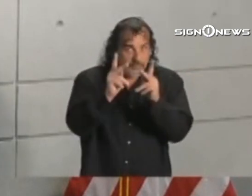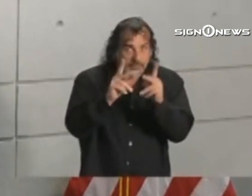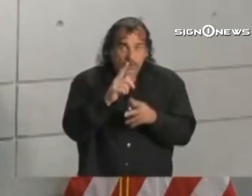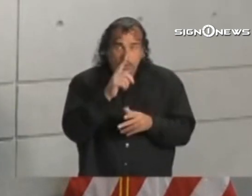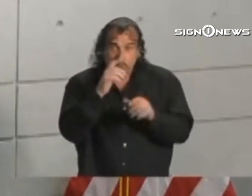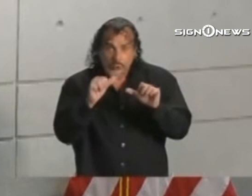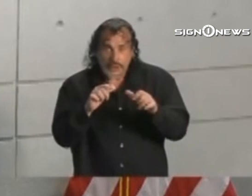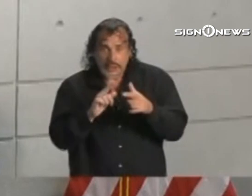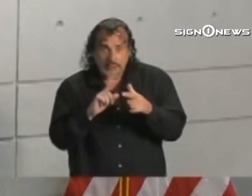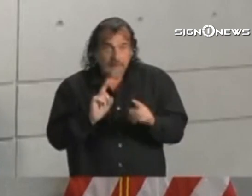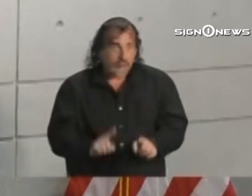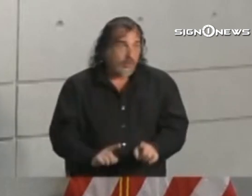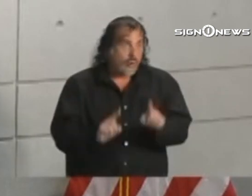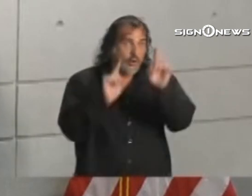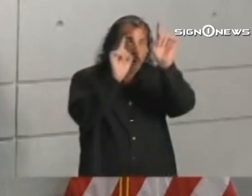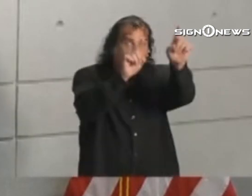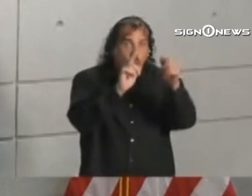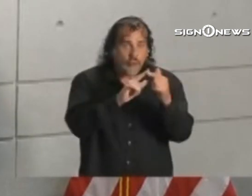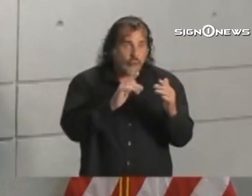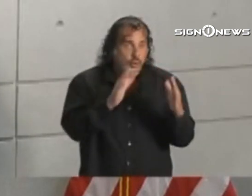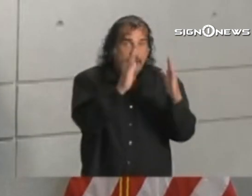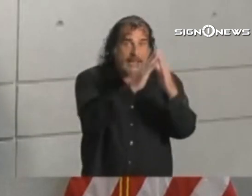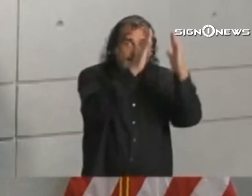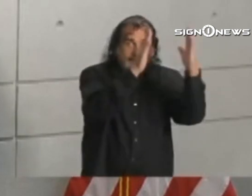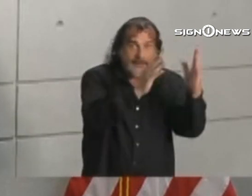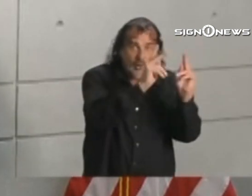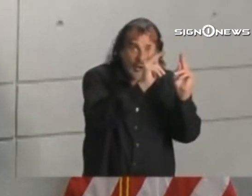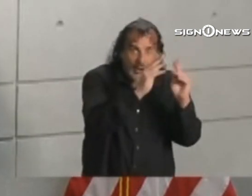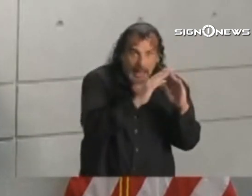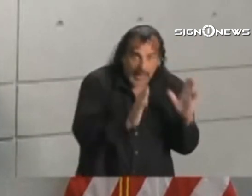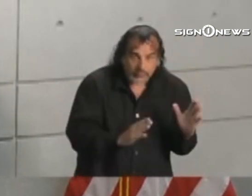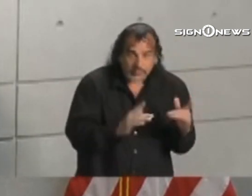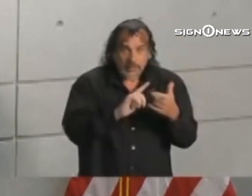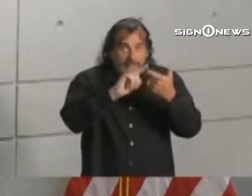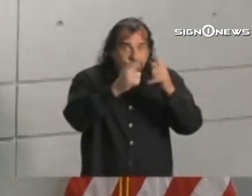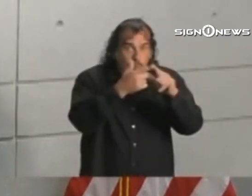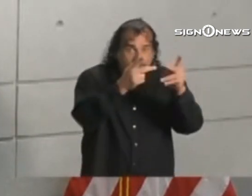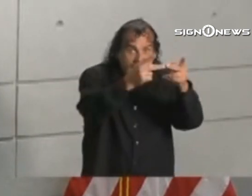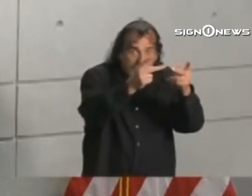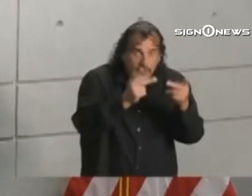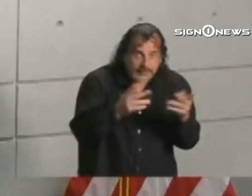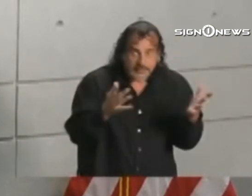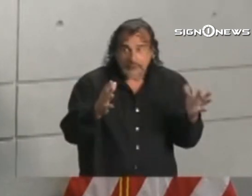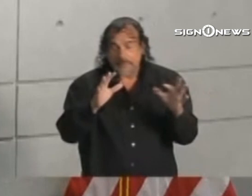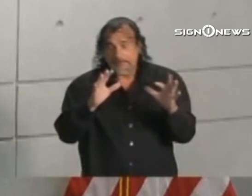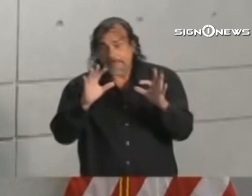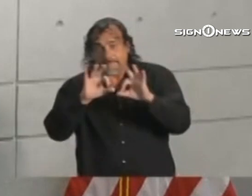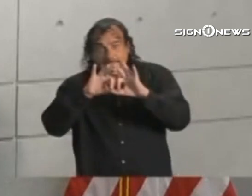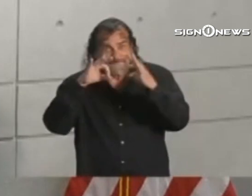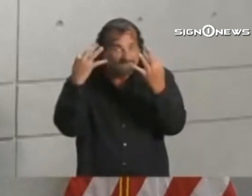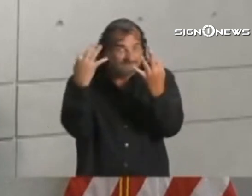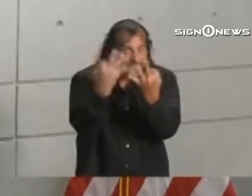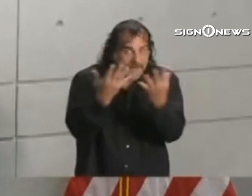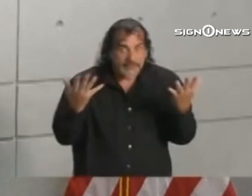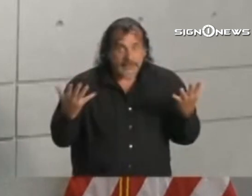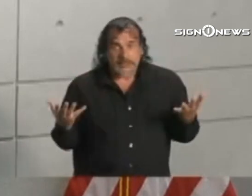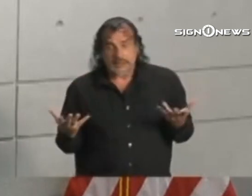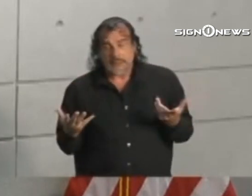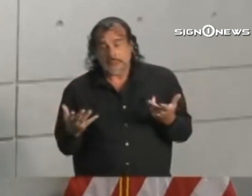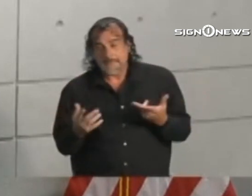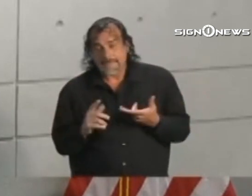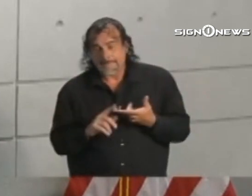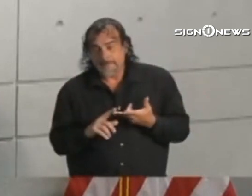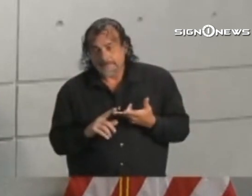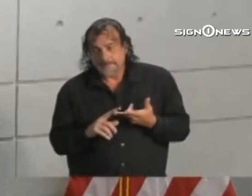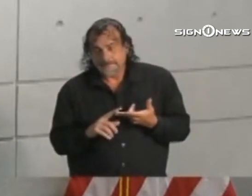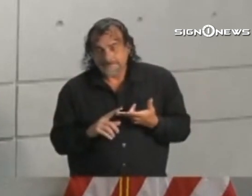to shelter at a neighbor's house or at a friend's place or at a loved one's house or